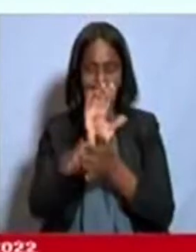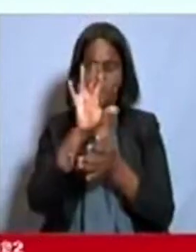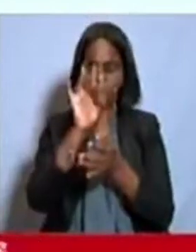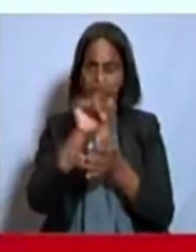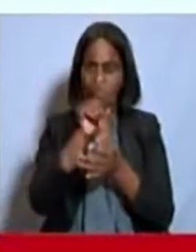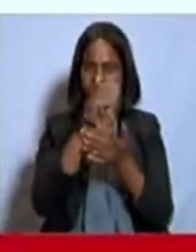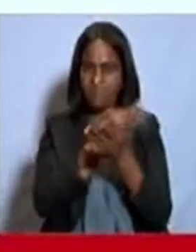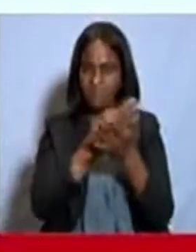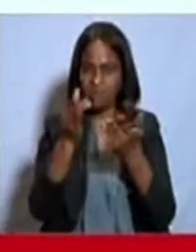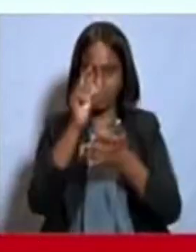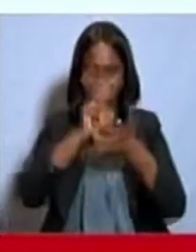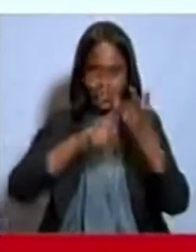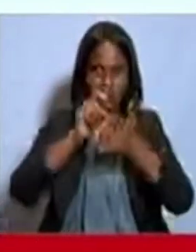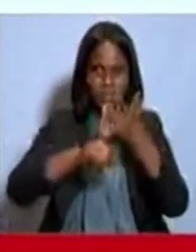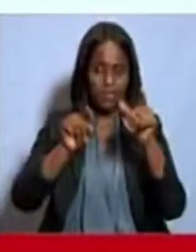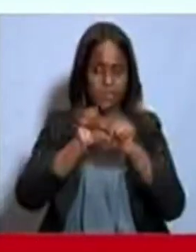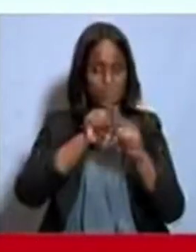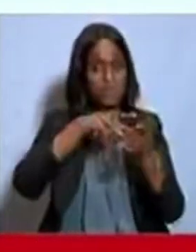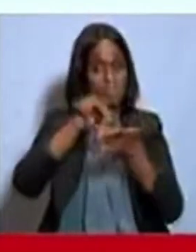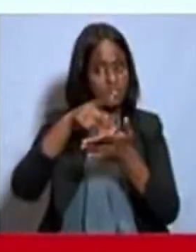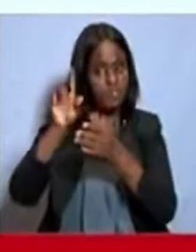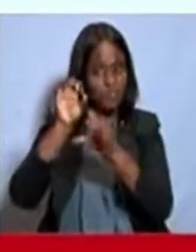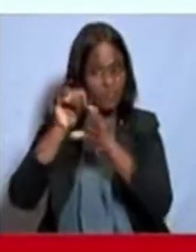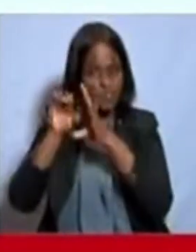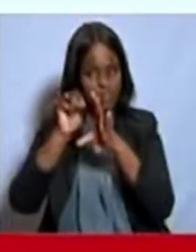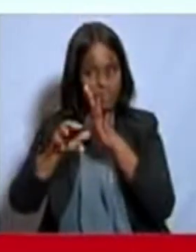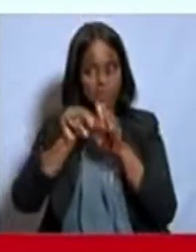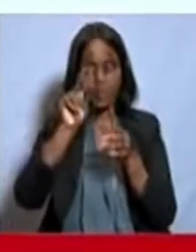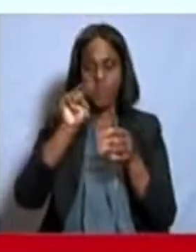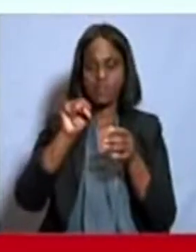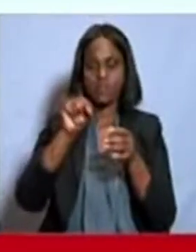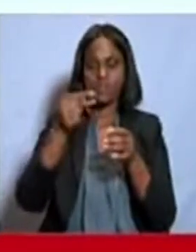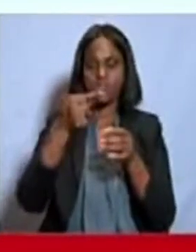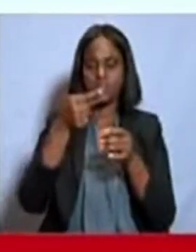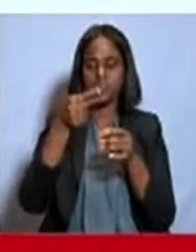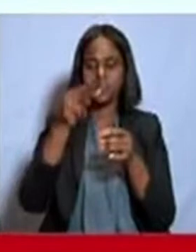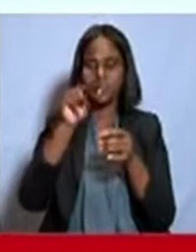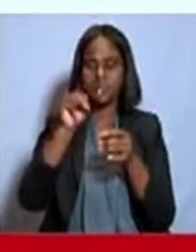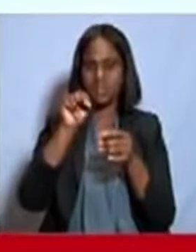Failure to deduct and remit NEMA contributions.